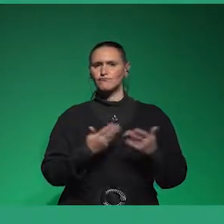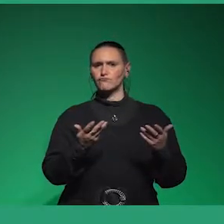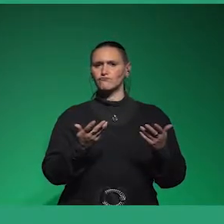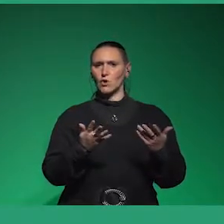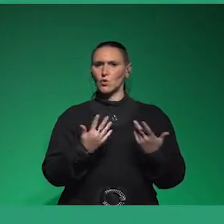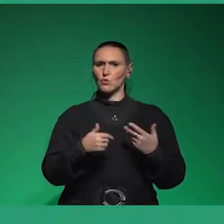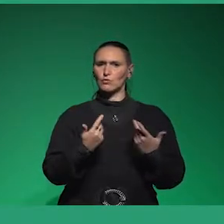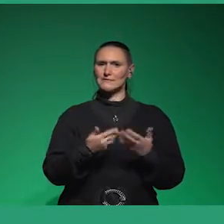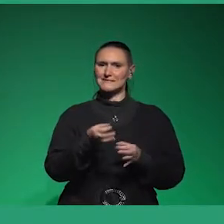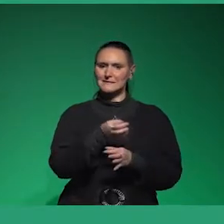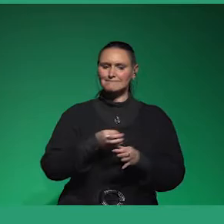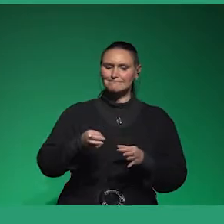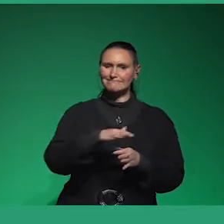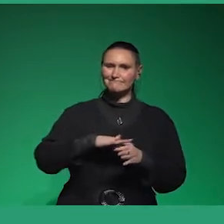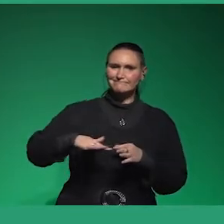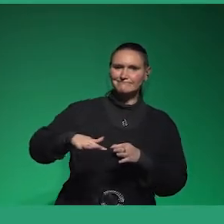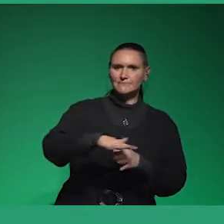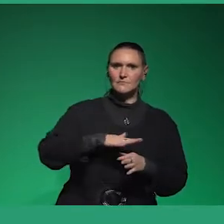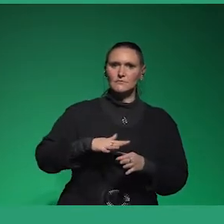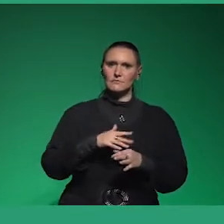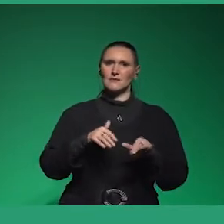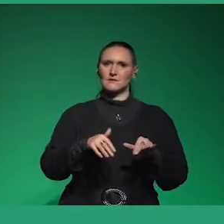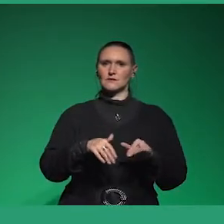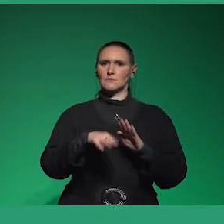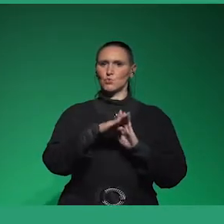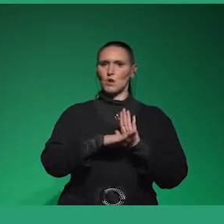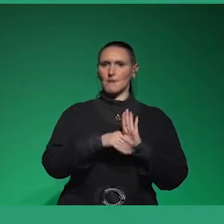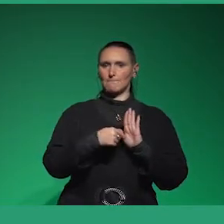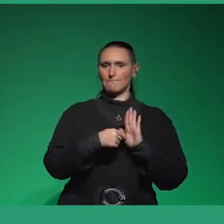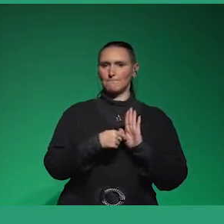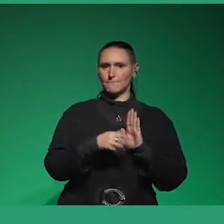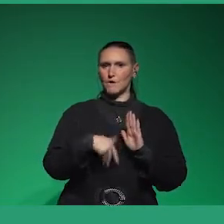and they collaborate with local people.